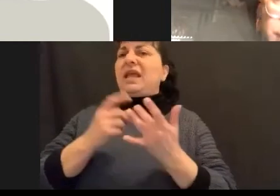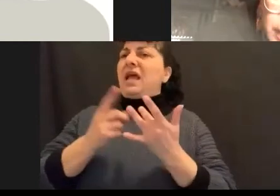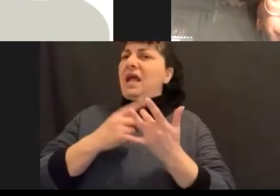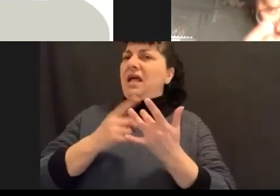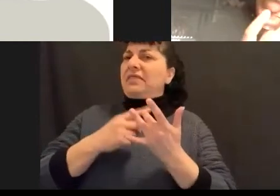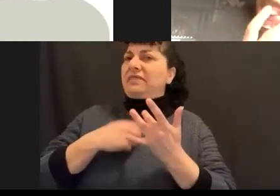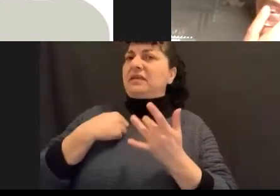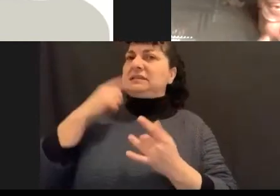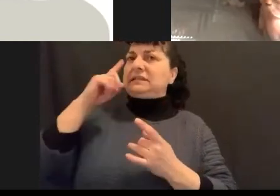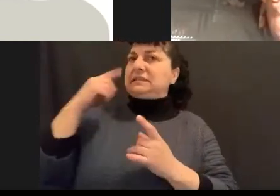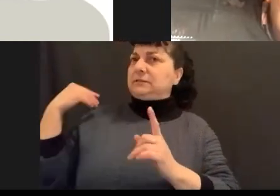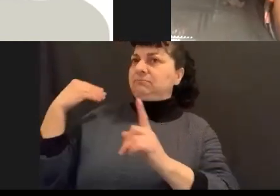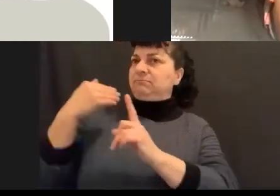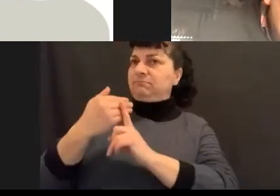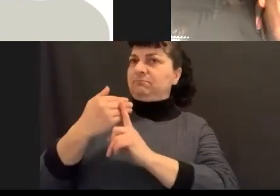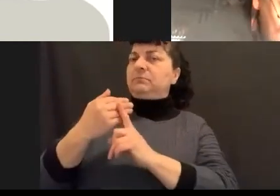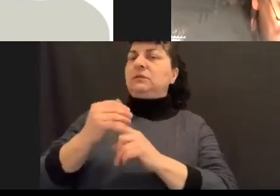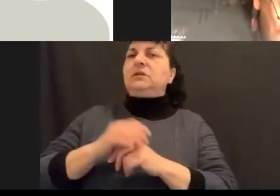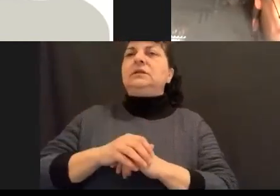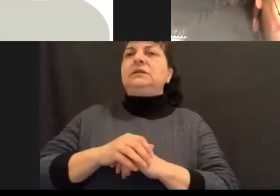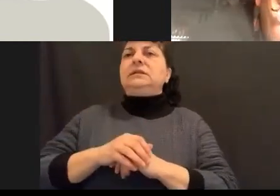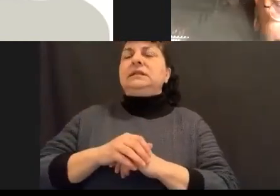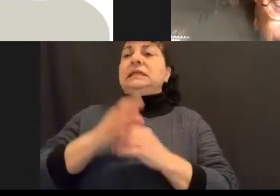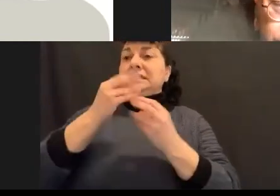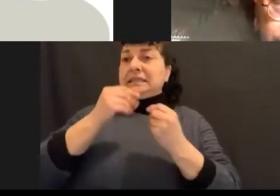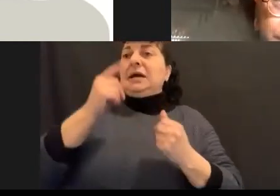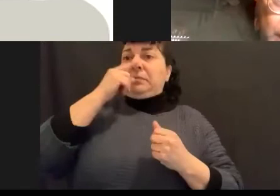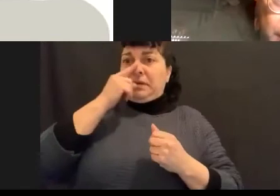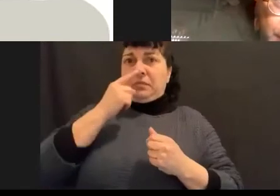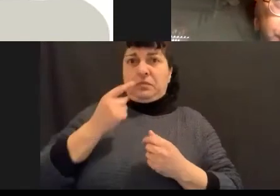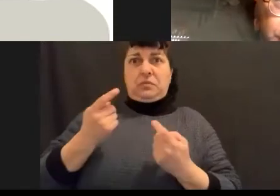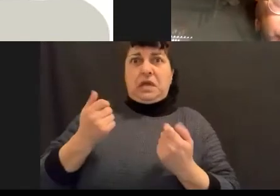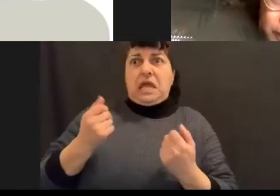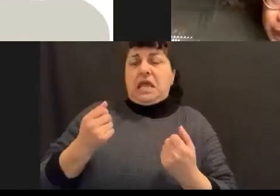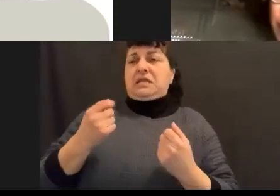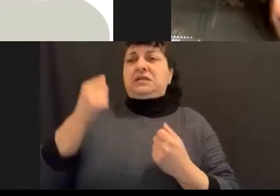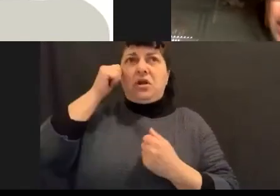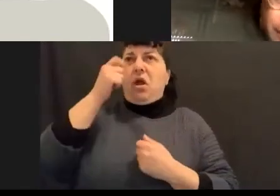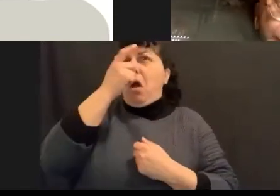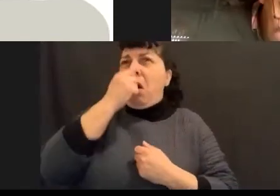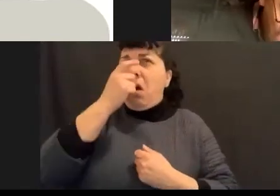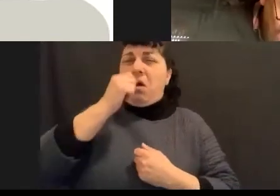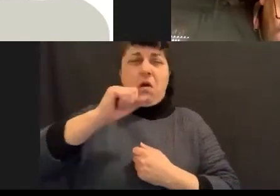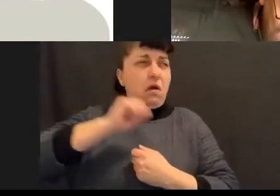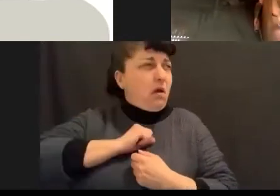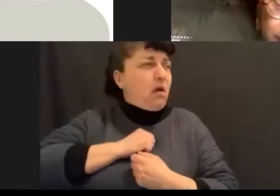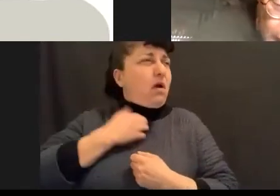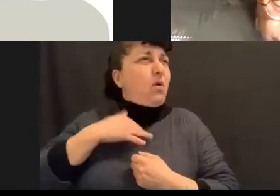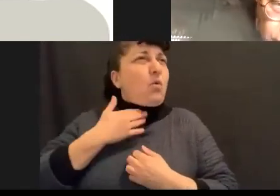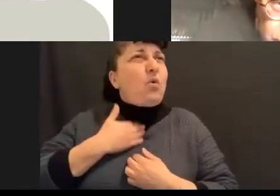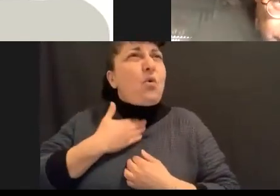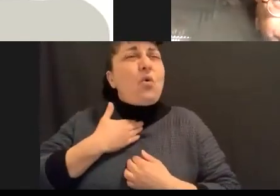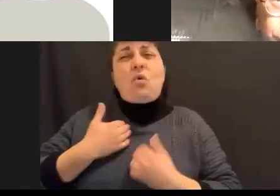is that while some people exhibit symptoms really, really quickly and become infectious very quickly, for other people, that it